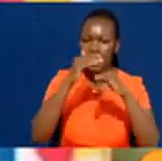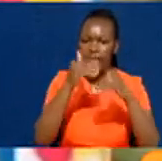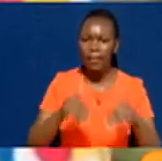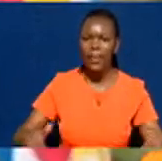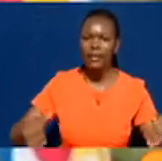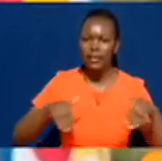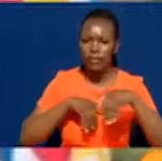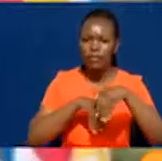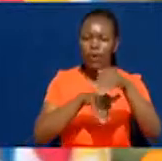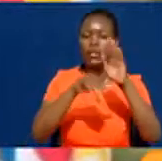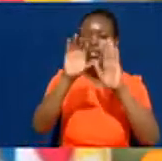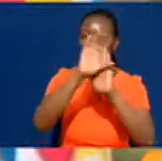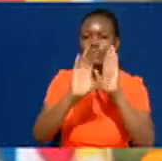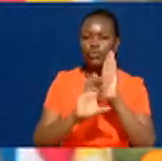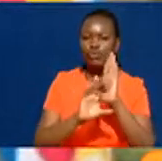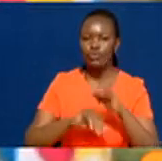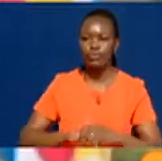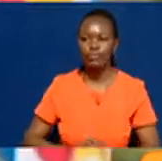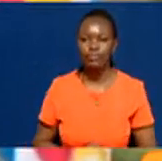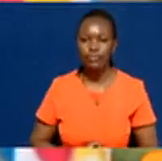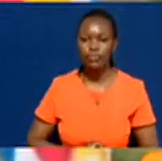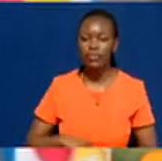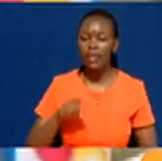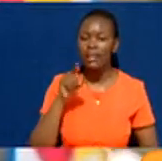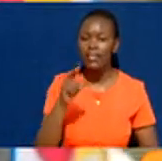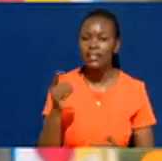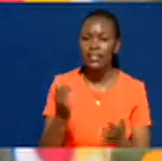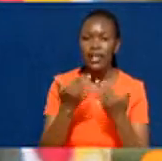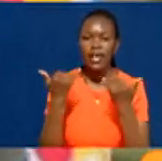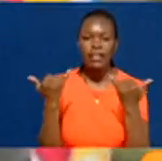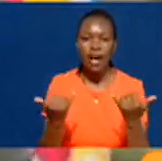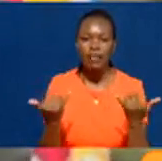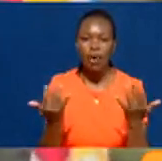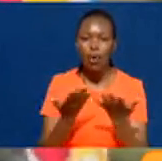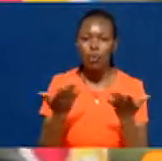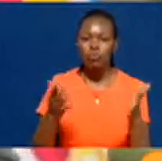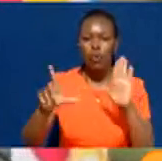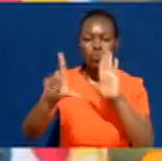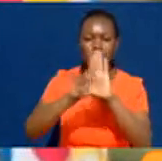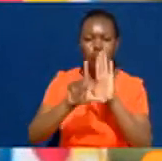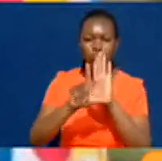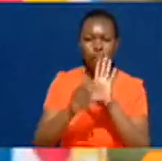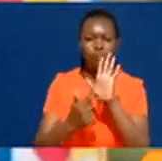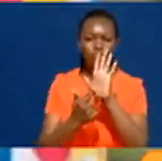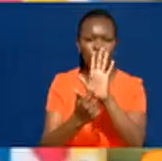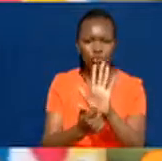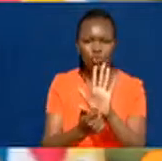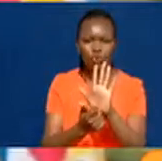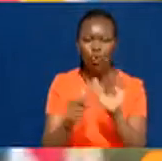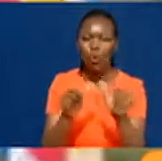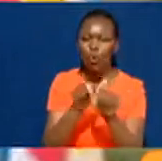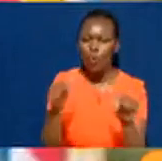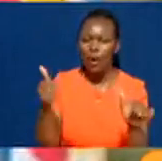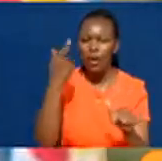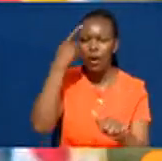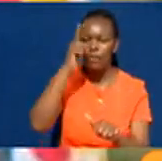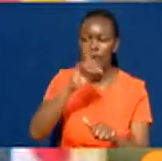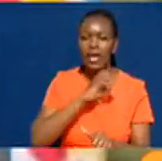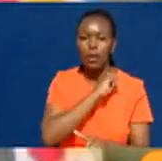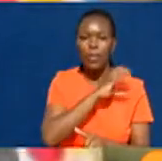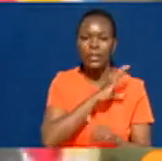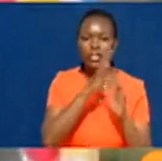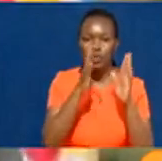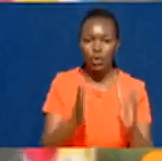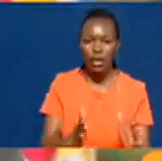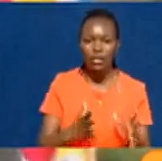constitution. It was therefore perfectly legitimate for the petitioners to go before the Supreme